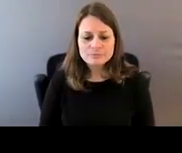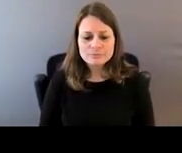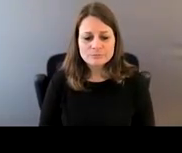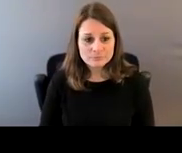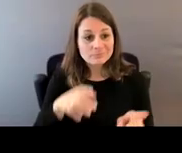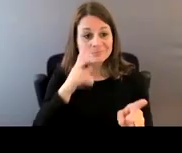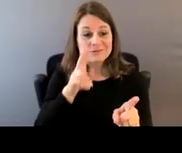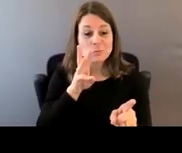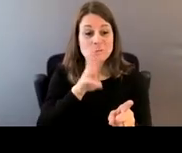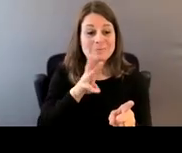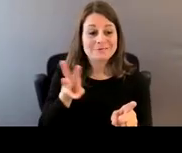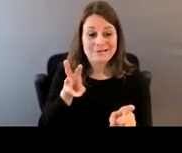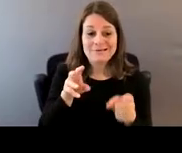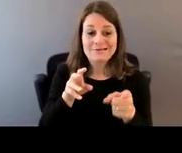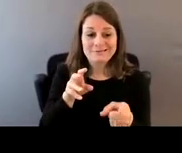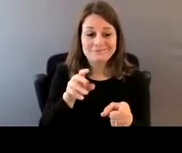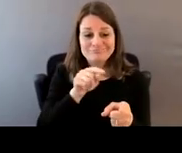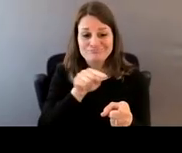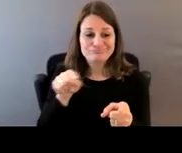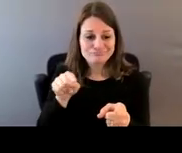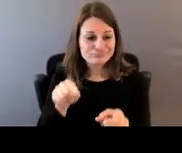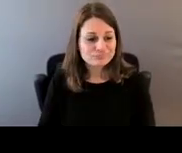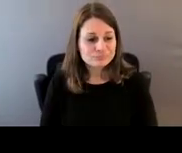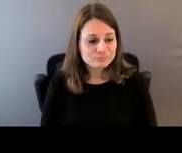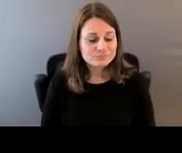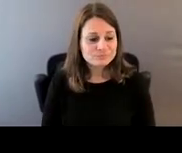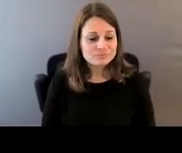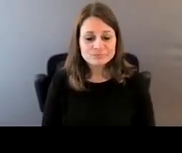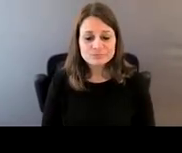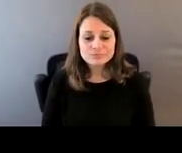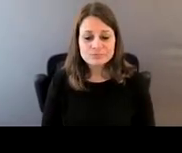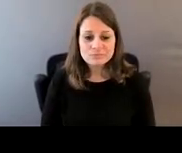And BHDDH is a state agency that helps with lifelong support.